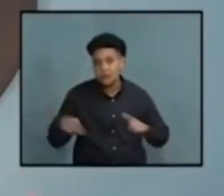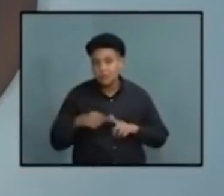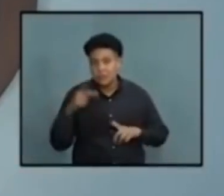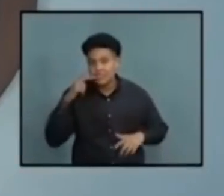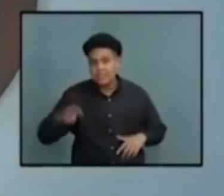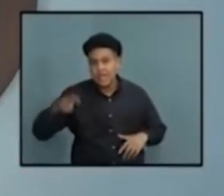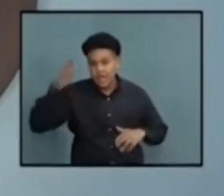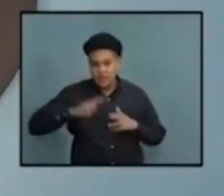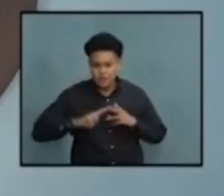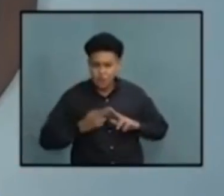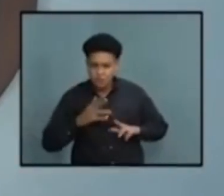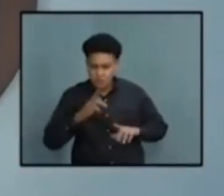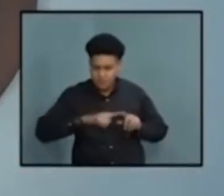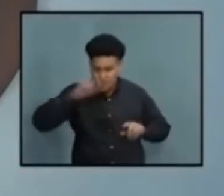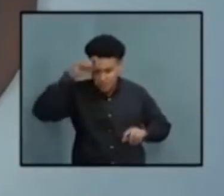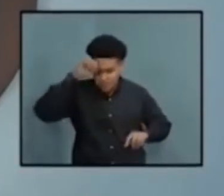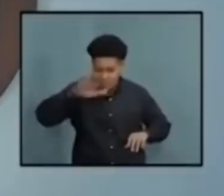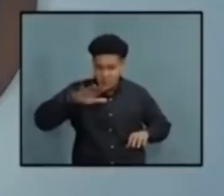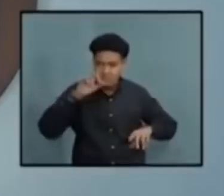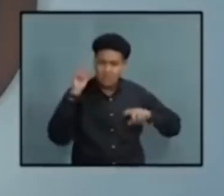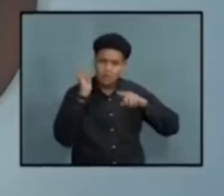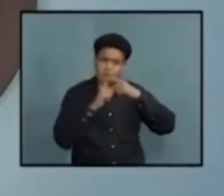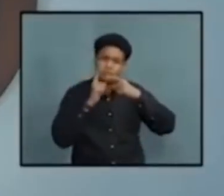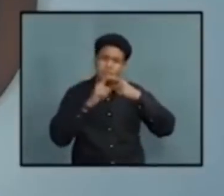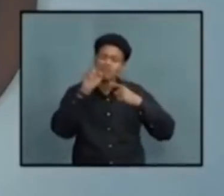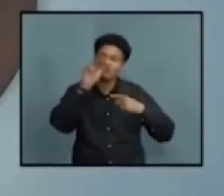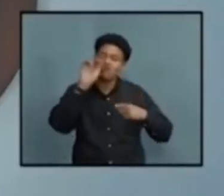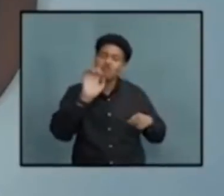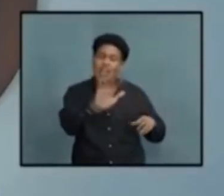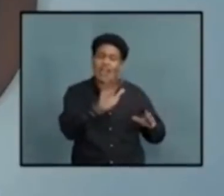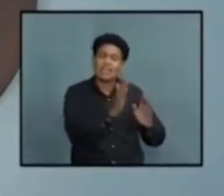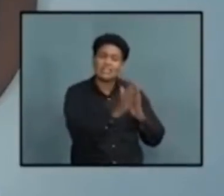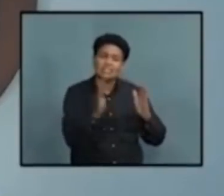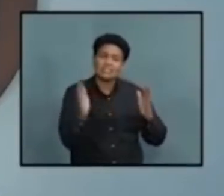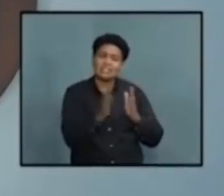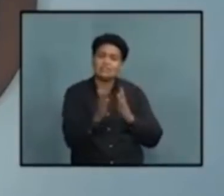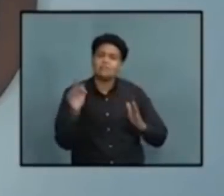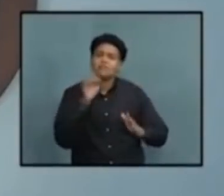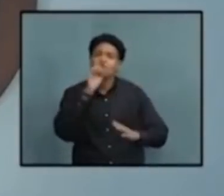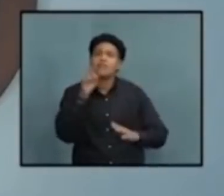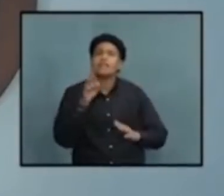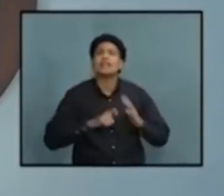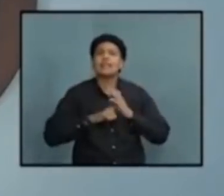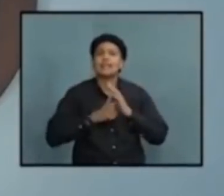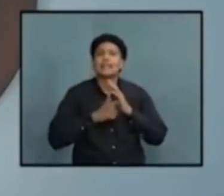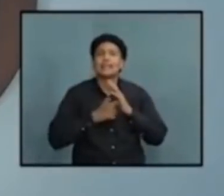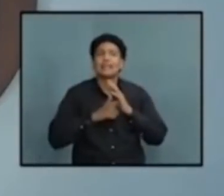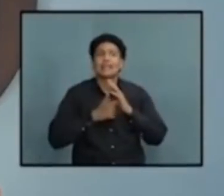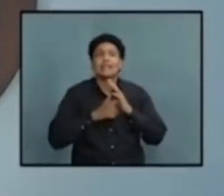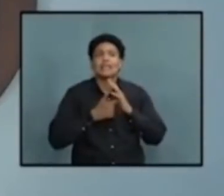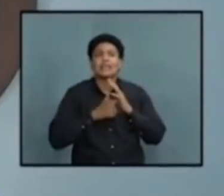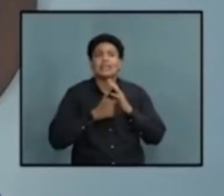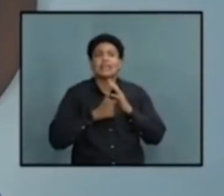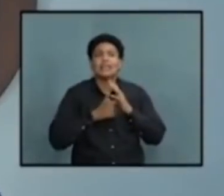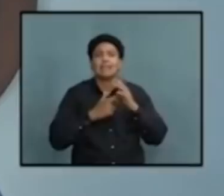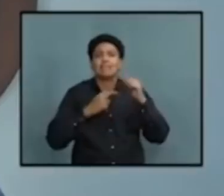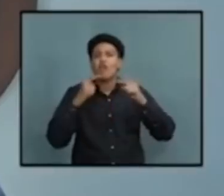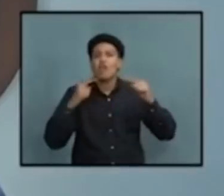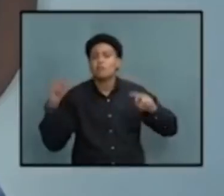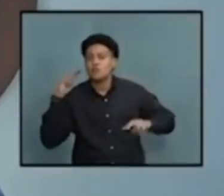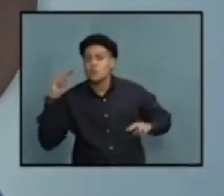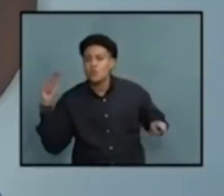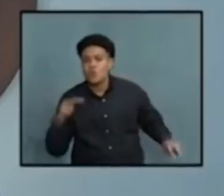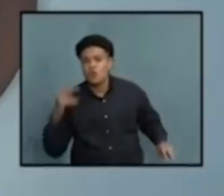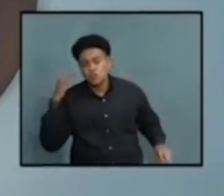numbers. But the positivity rate is really the key variable to watch.